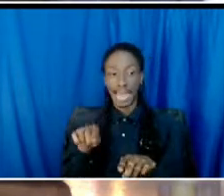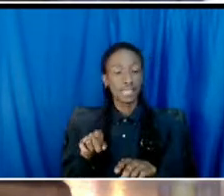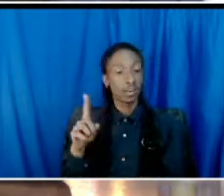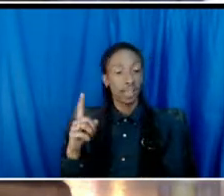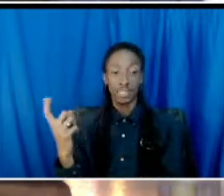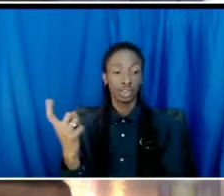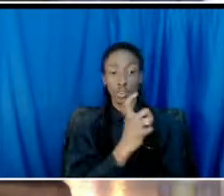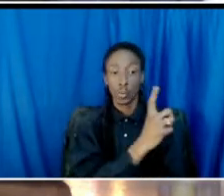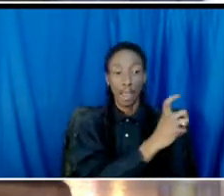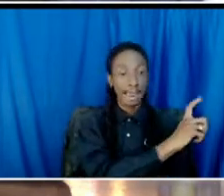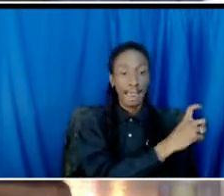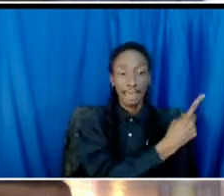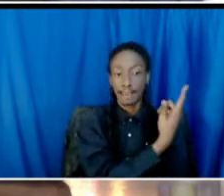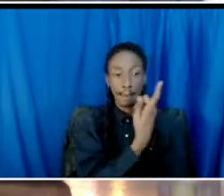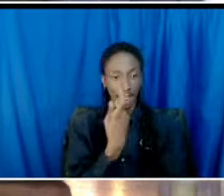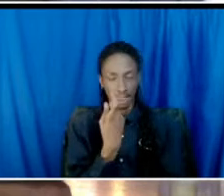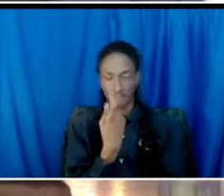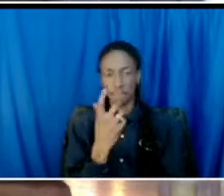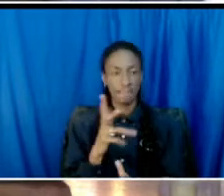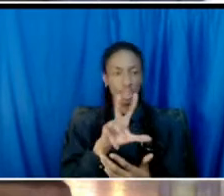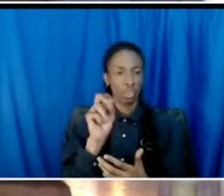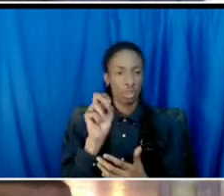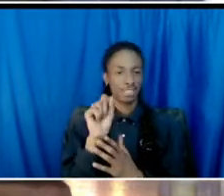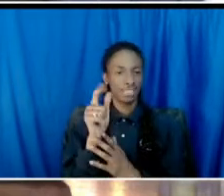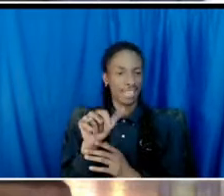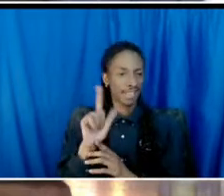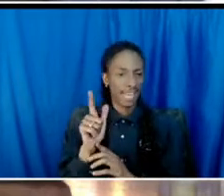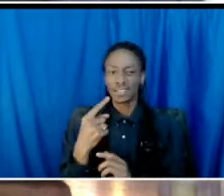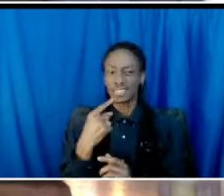and then came back probably 30 seconds later and said, the president